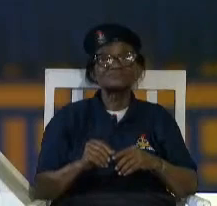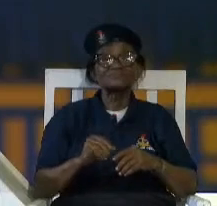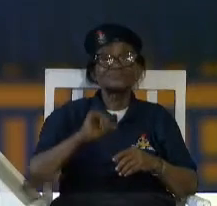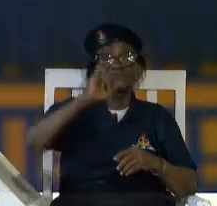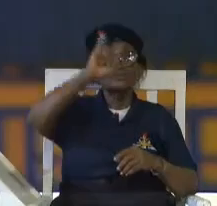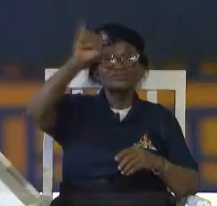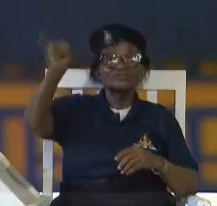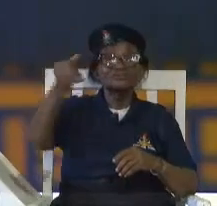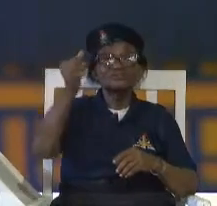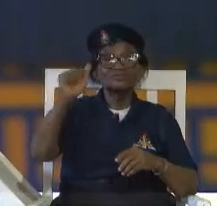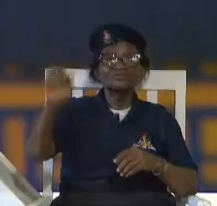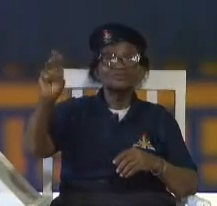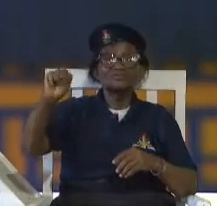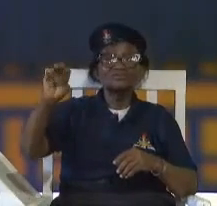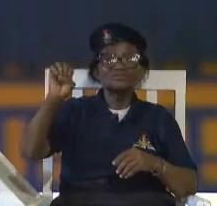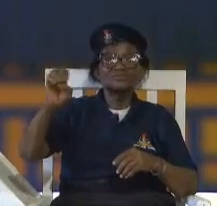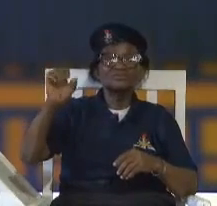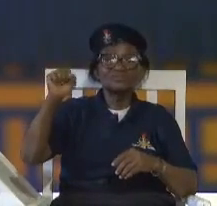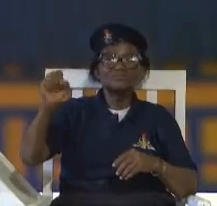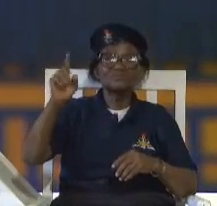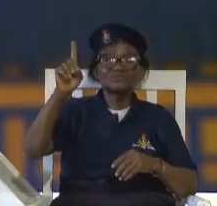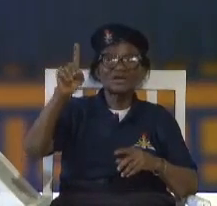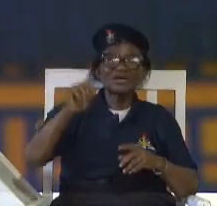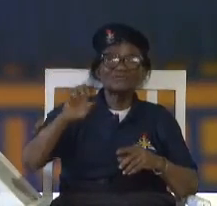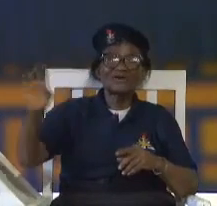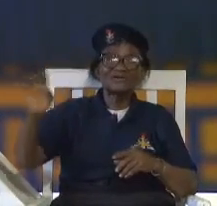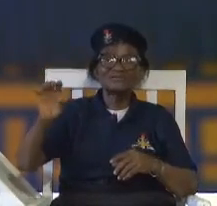James 1, 17.